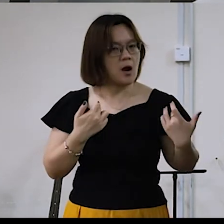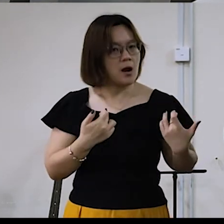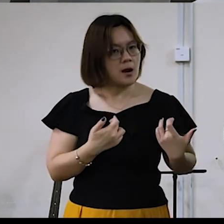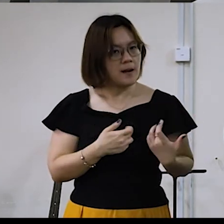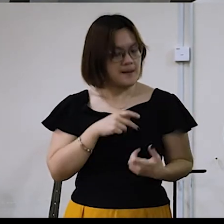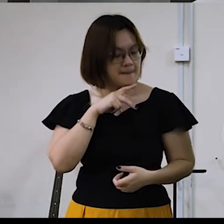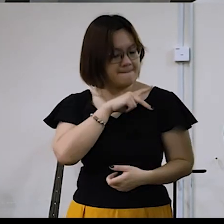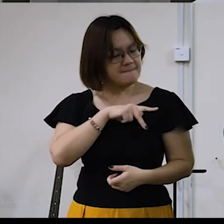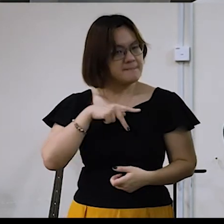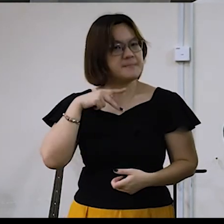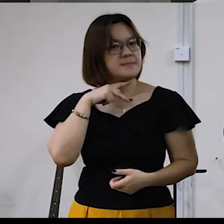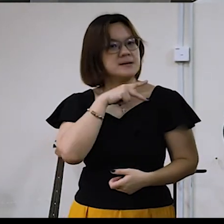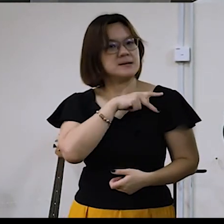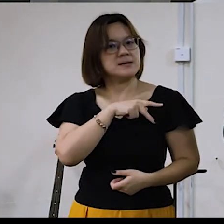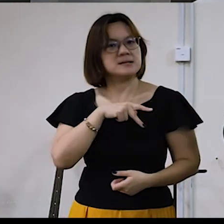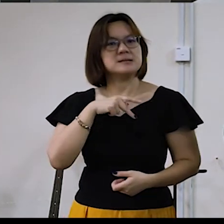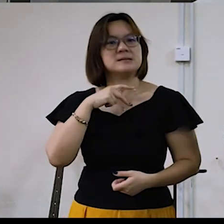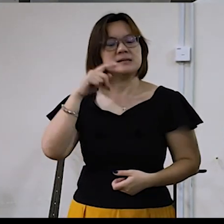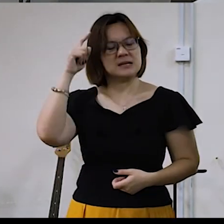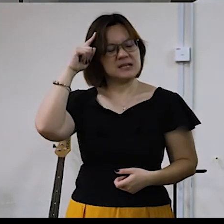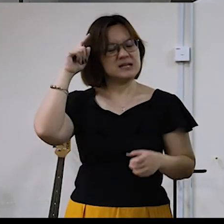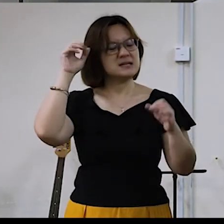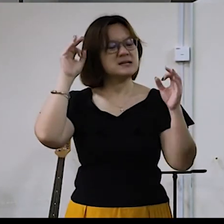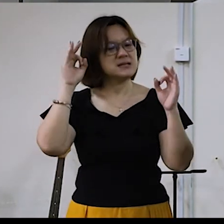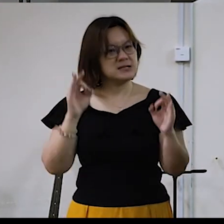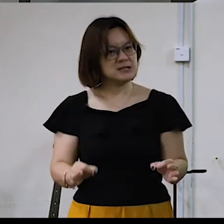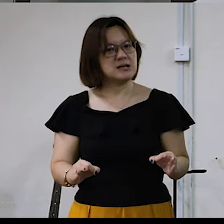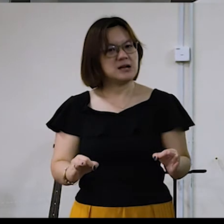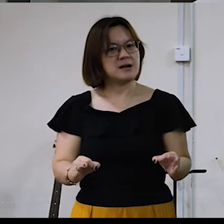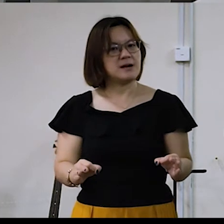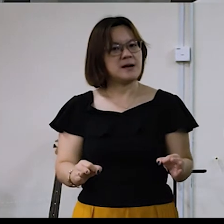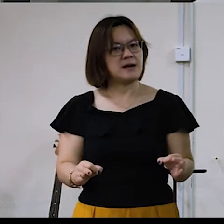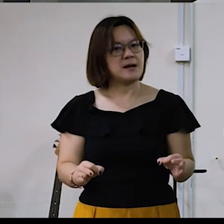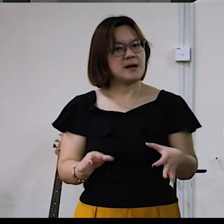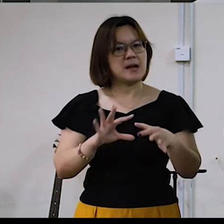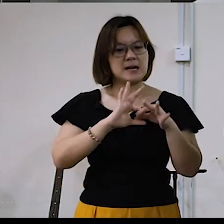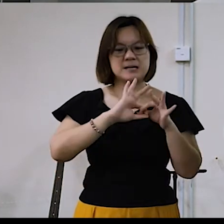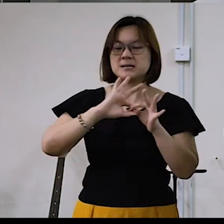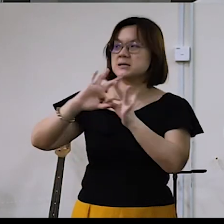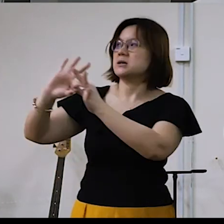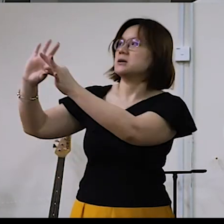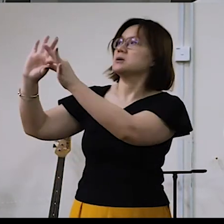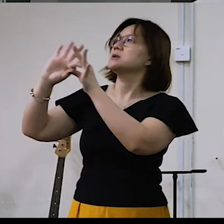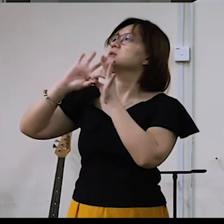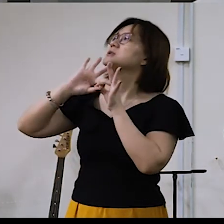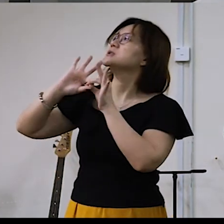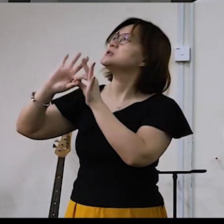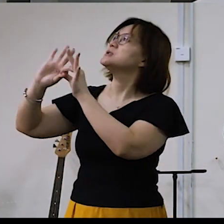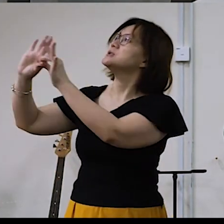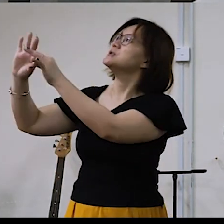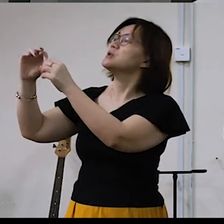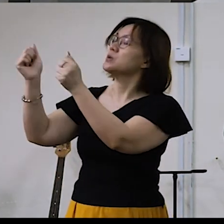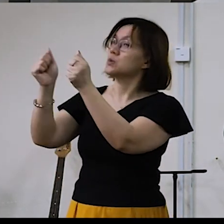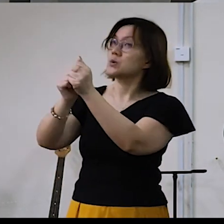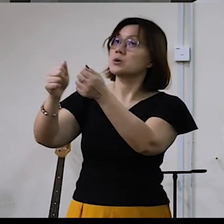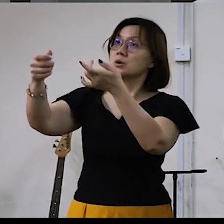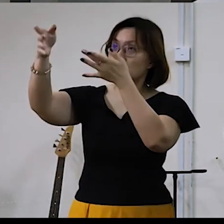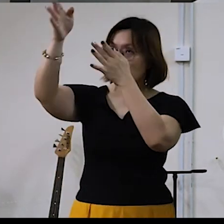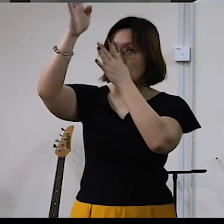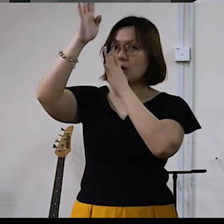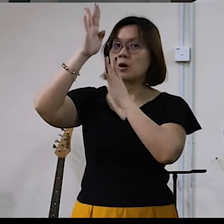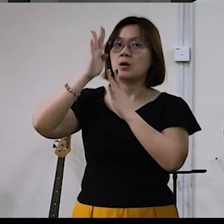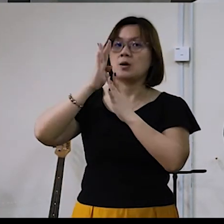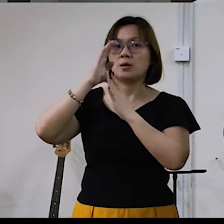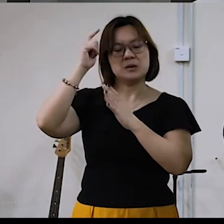personal decision a believer makes to cut a covenant. What's a covenant? When Pastor Amanda and I got married,